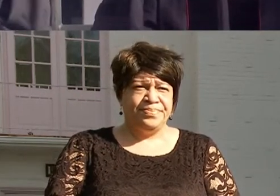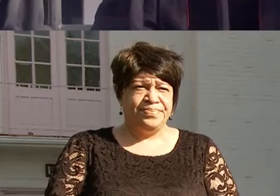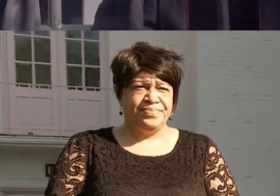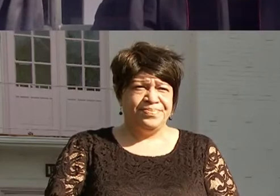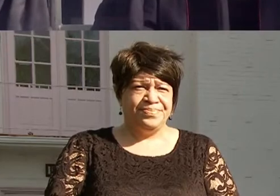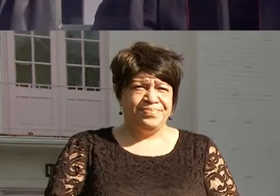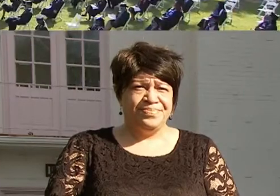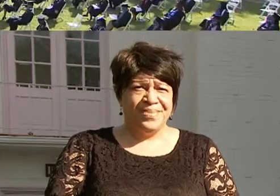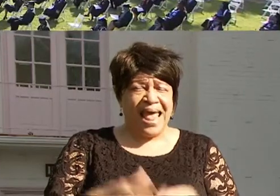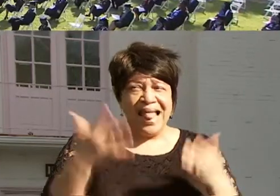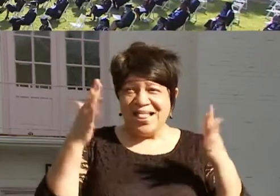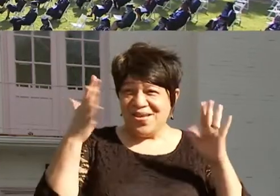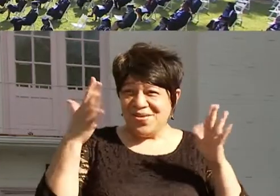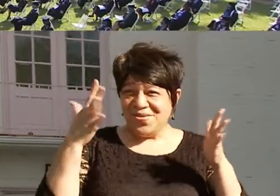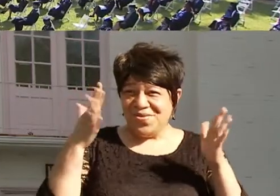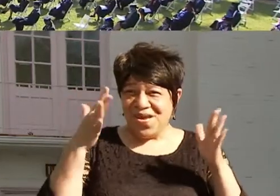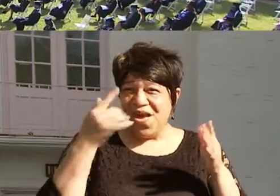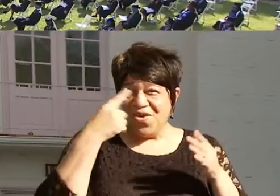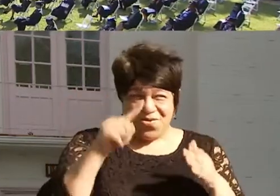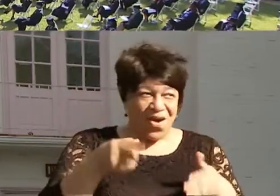let's give you a round of applause for getting them here.